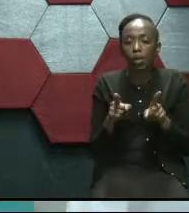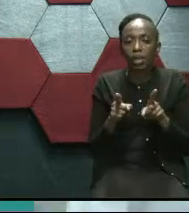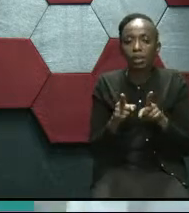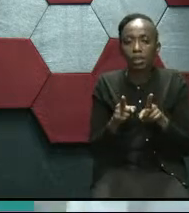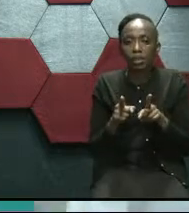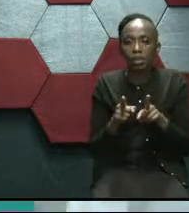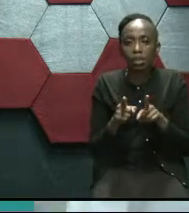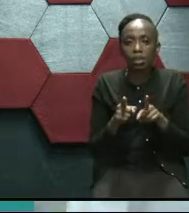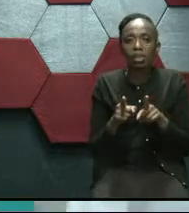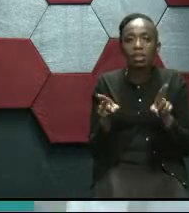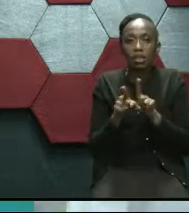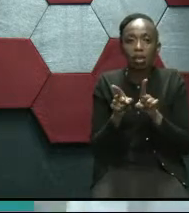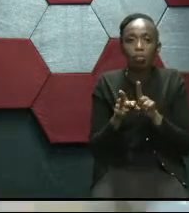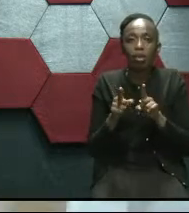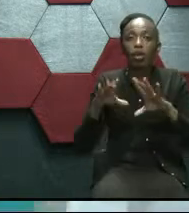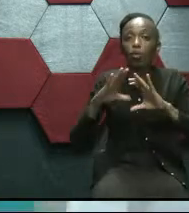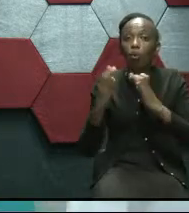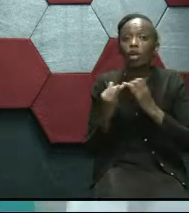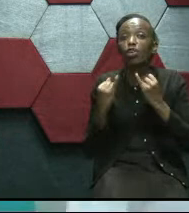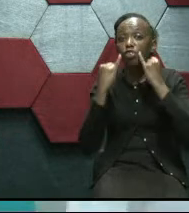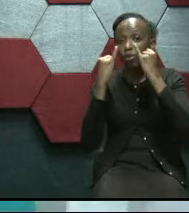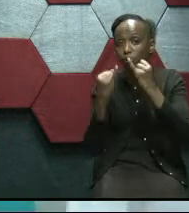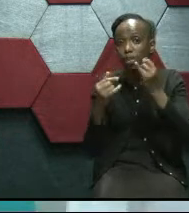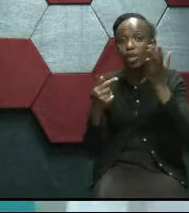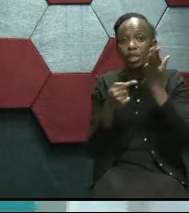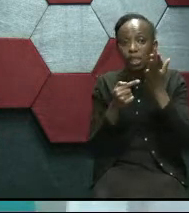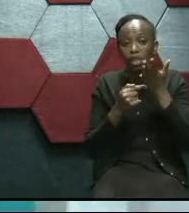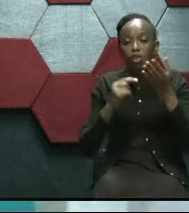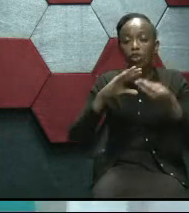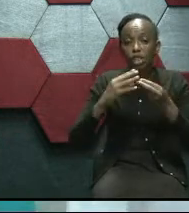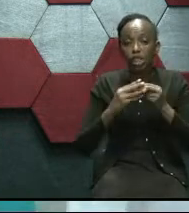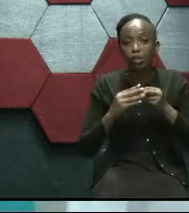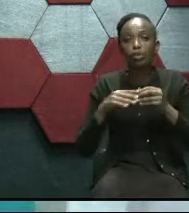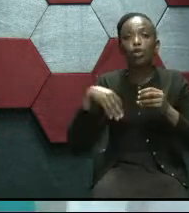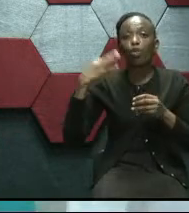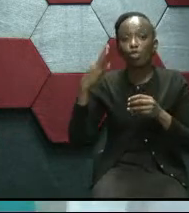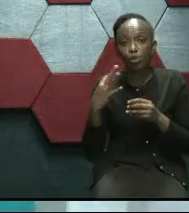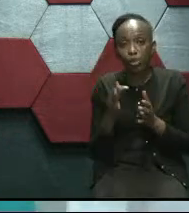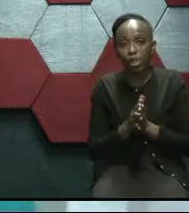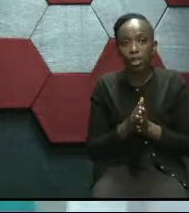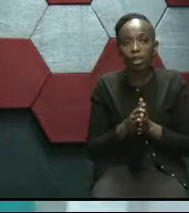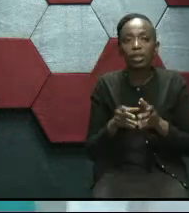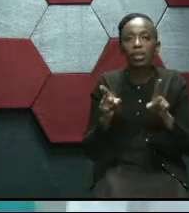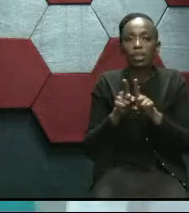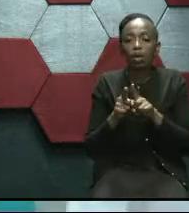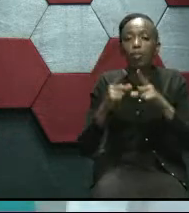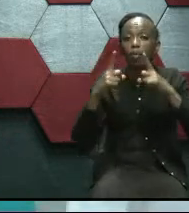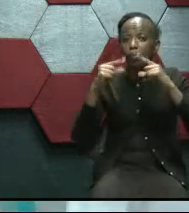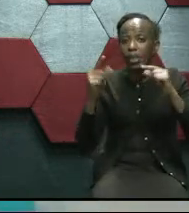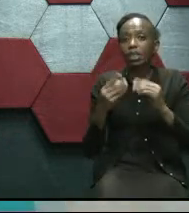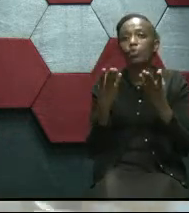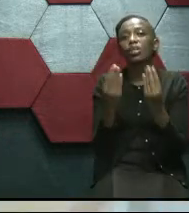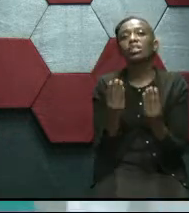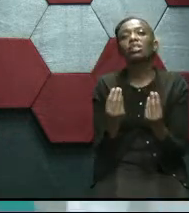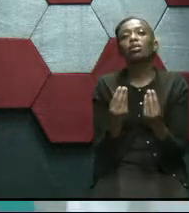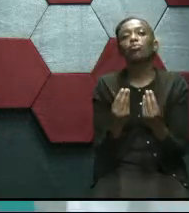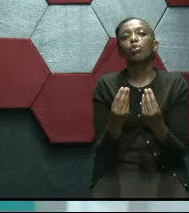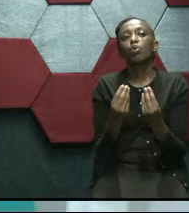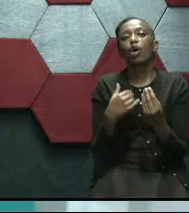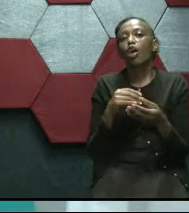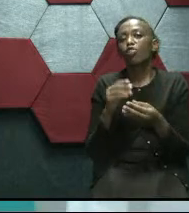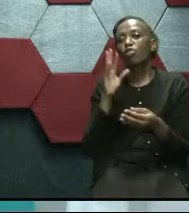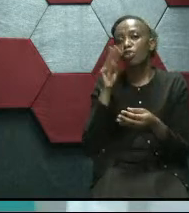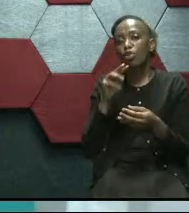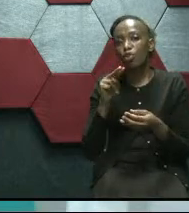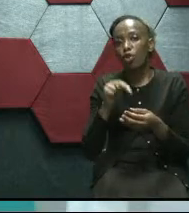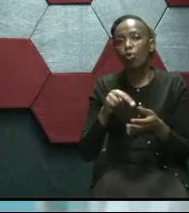our world of information. Technology shapes our futures. Patrick Collison's message was very simple. There is no more